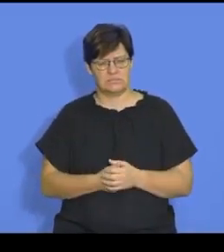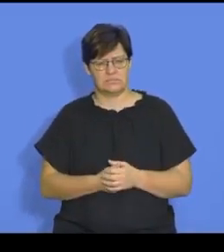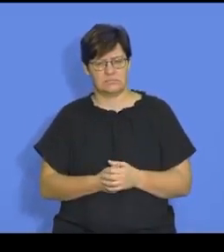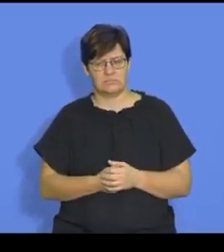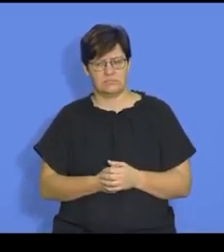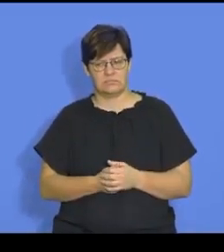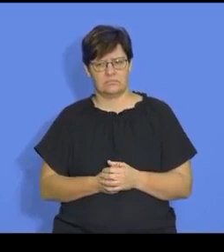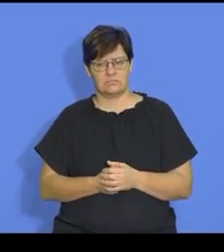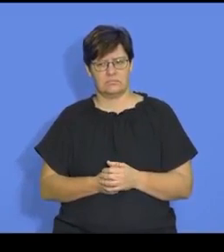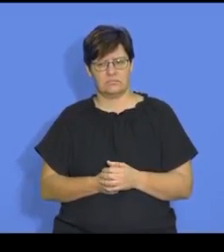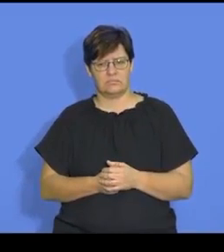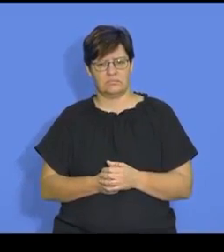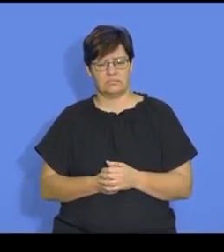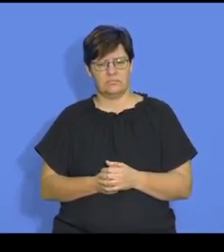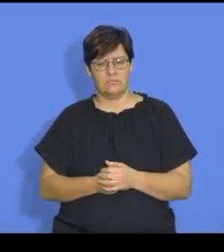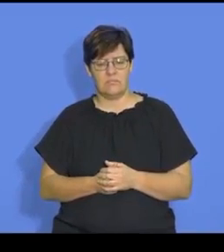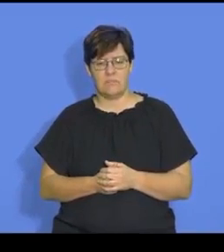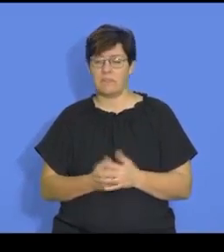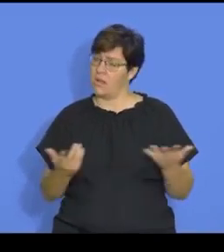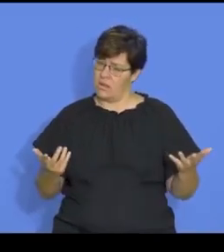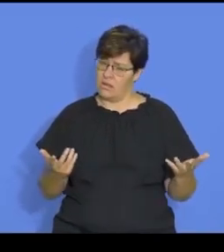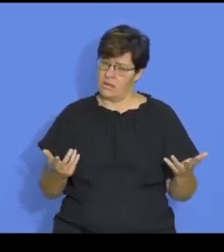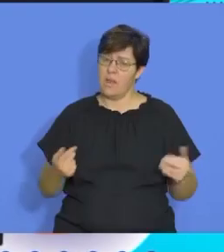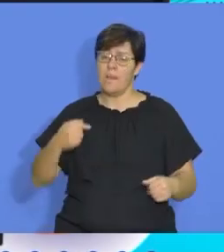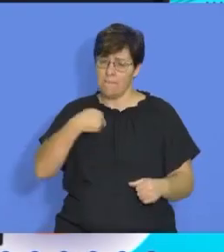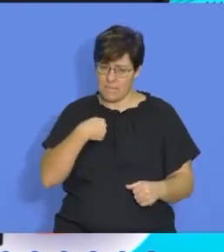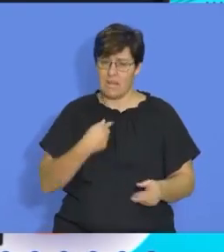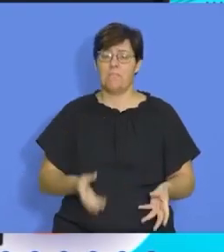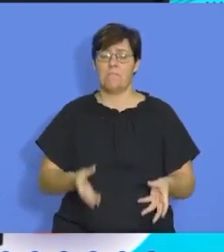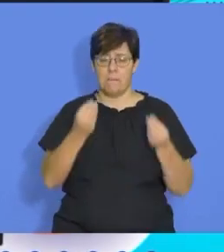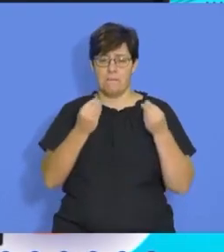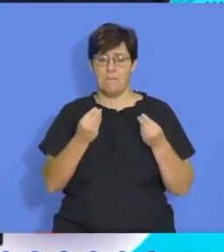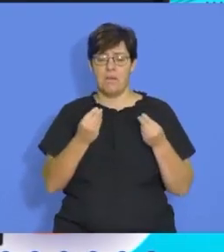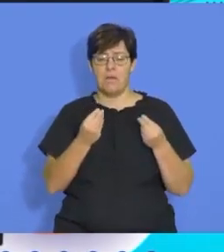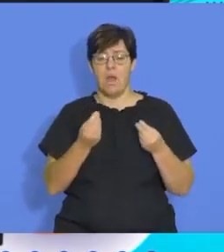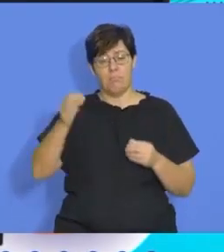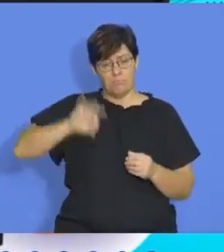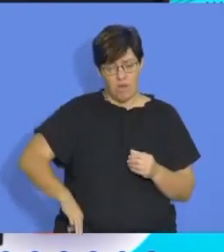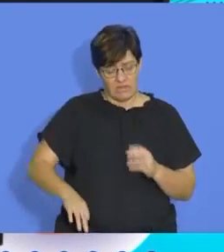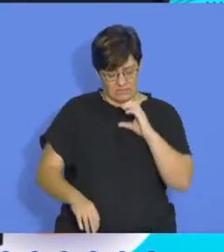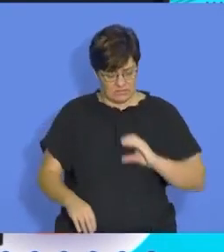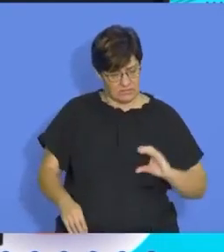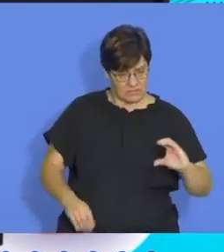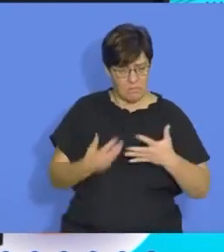contributing 16%, I'm contributing 84%. Hello, I should get a bigger